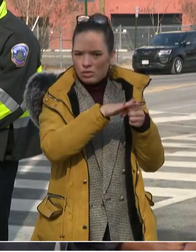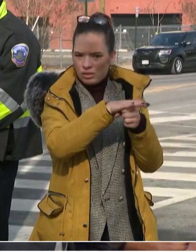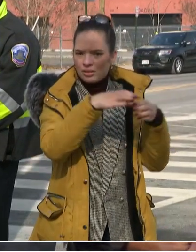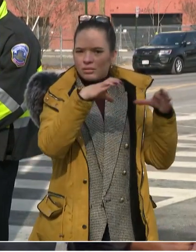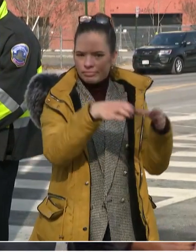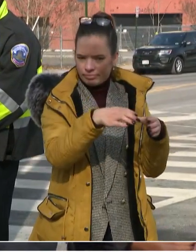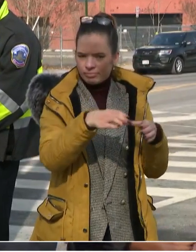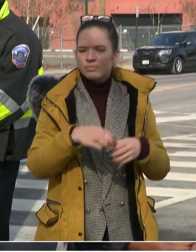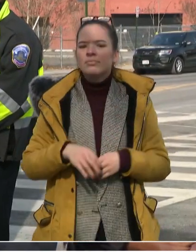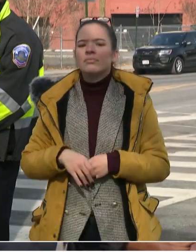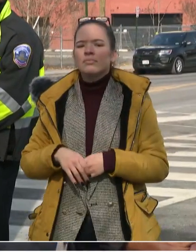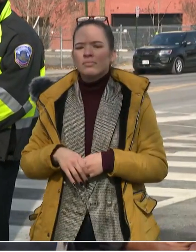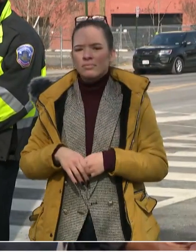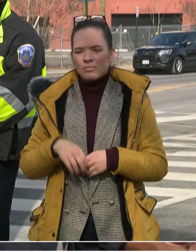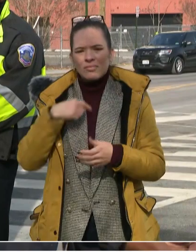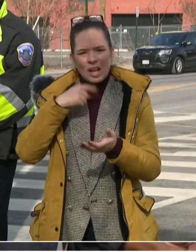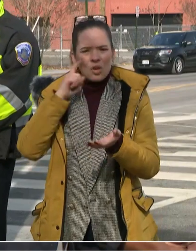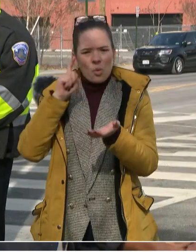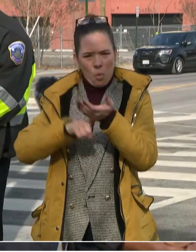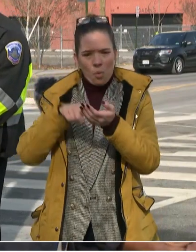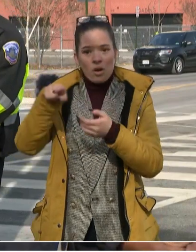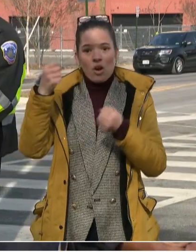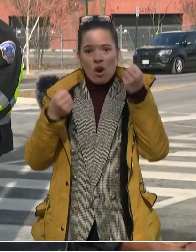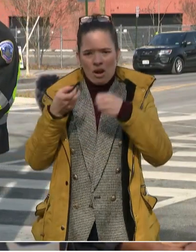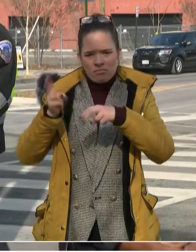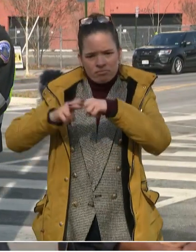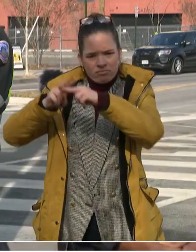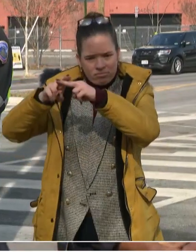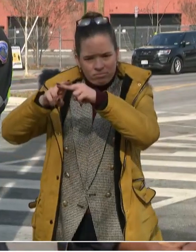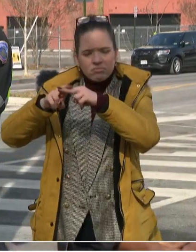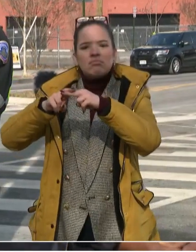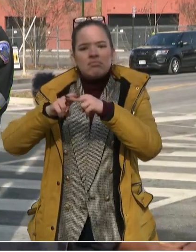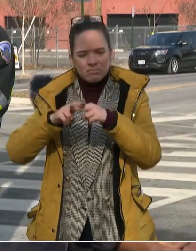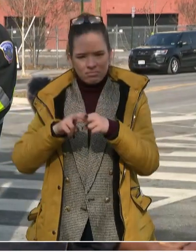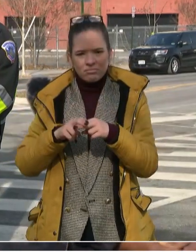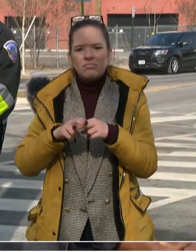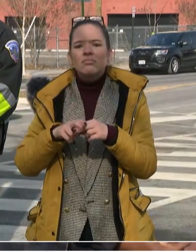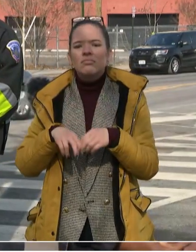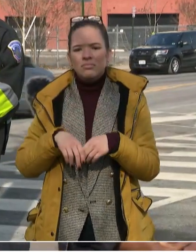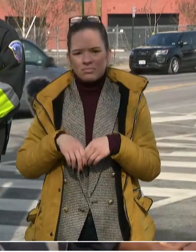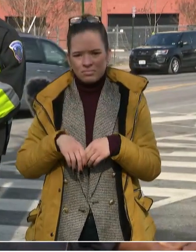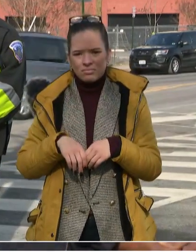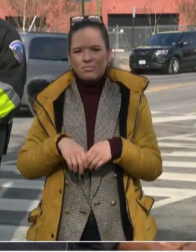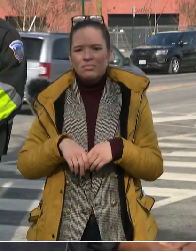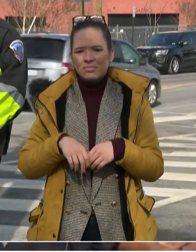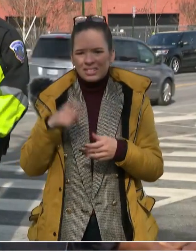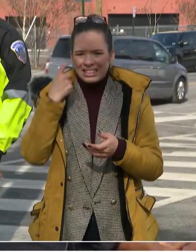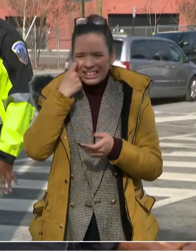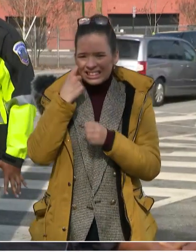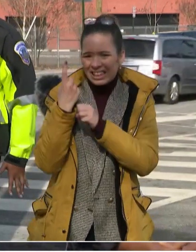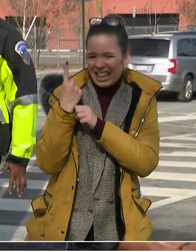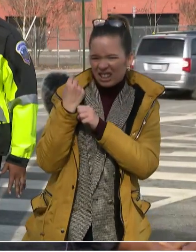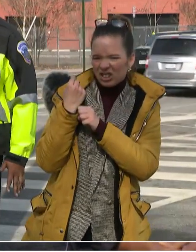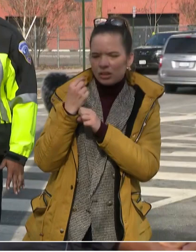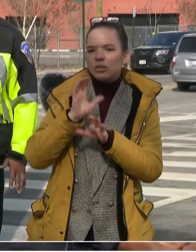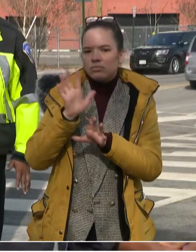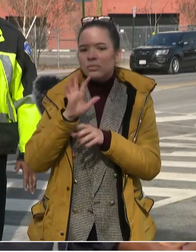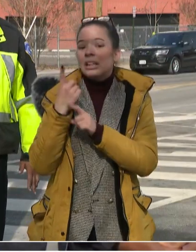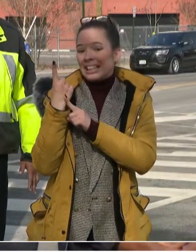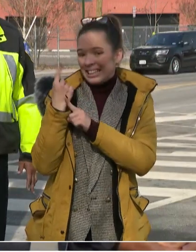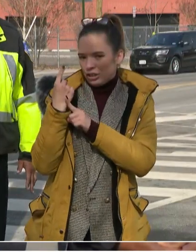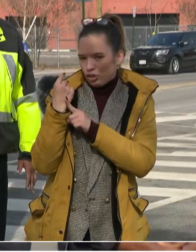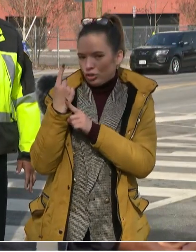noticed that carjackings were on the rise. And even as far as last week, I was looking at some